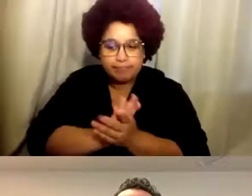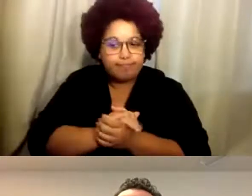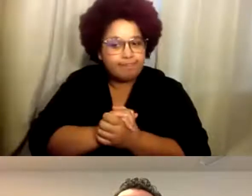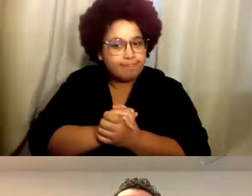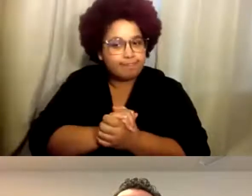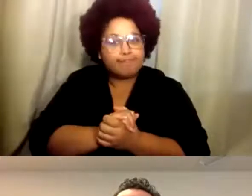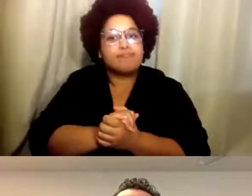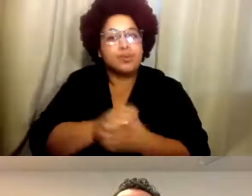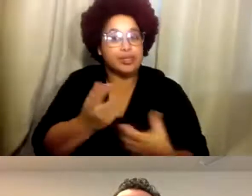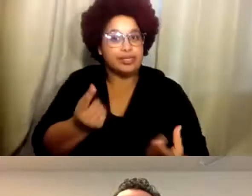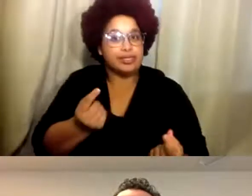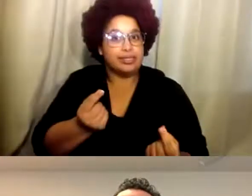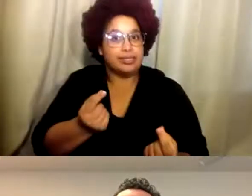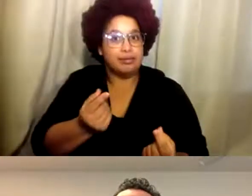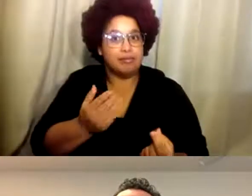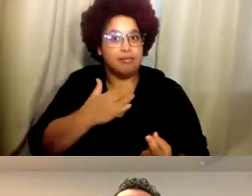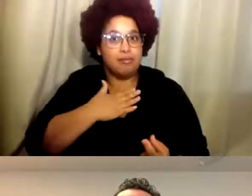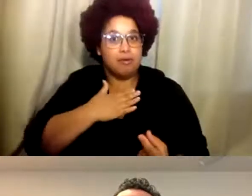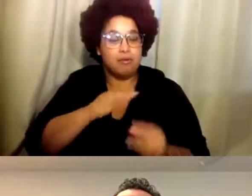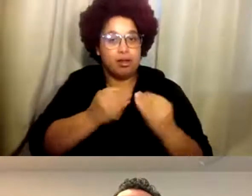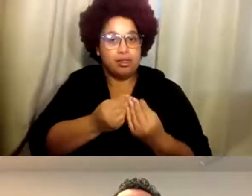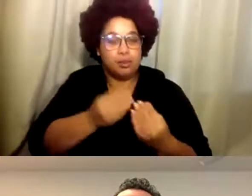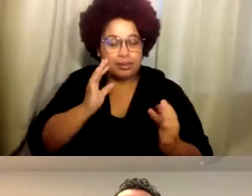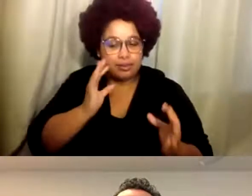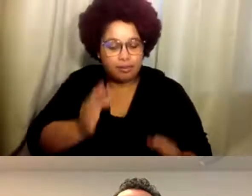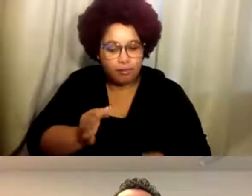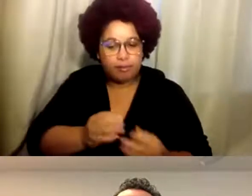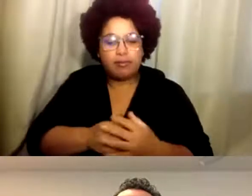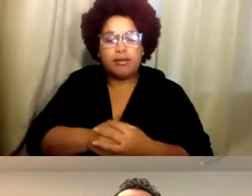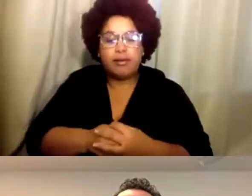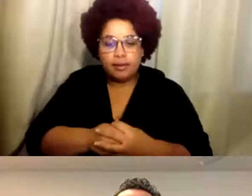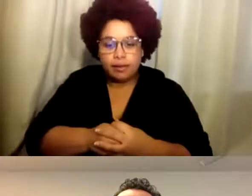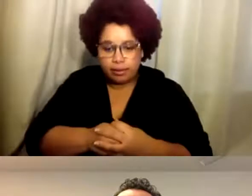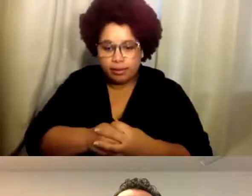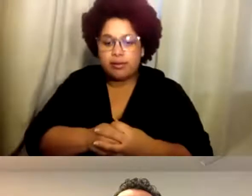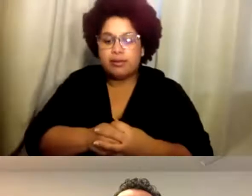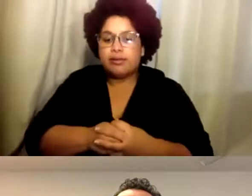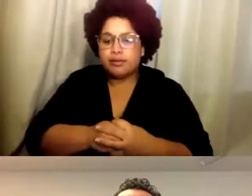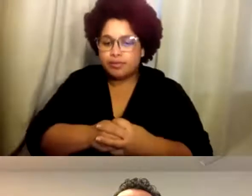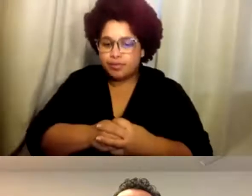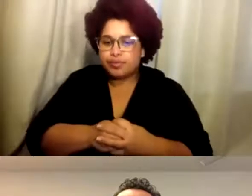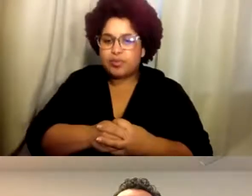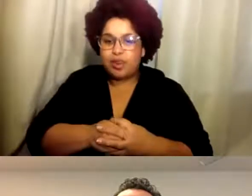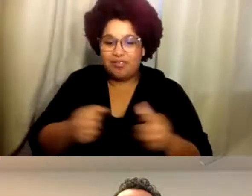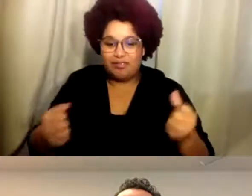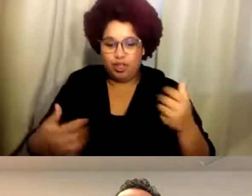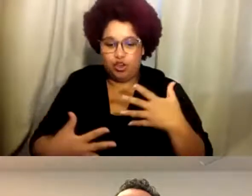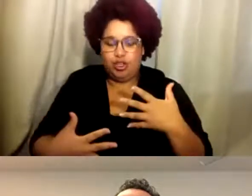What we did here at my organization was we decided very early on to channel our fear